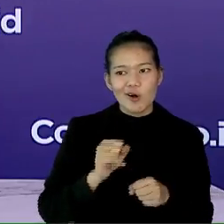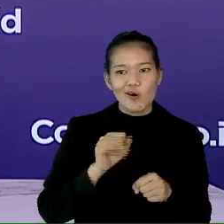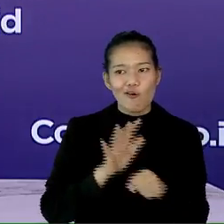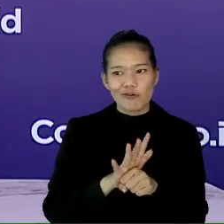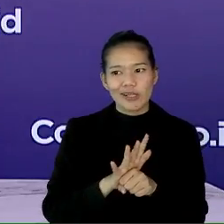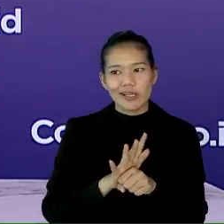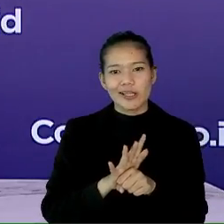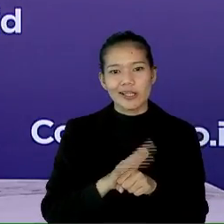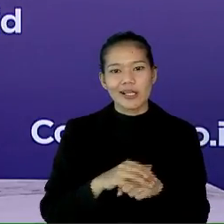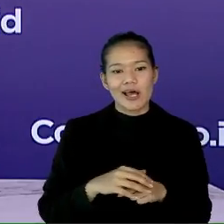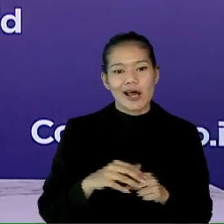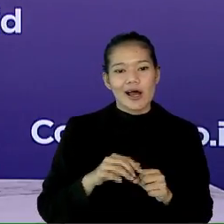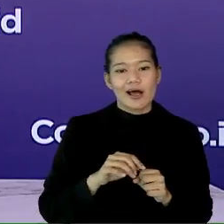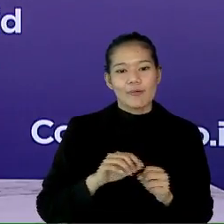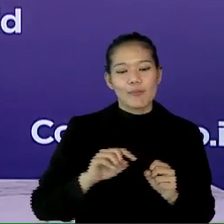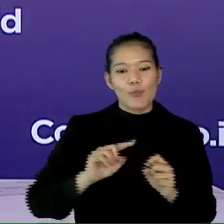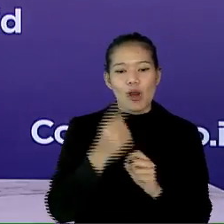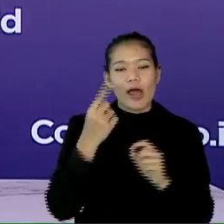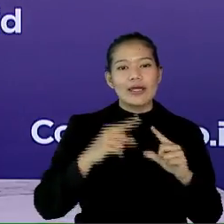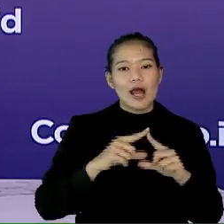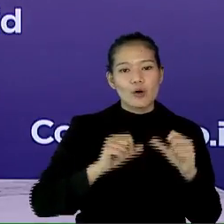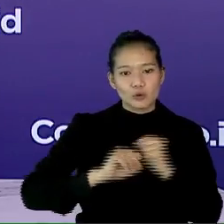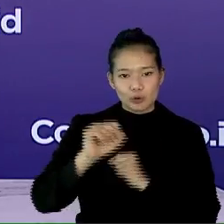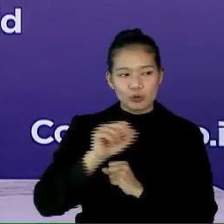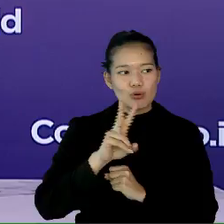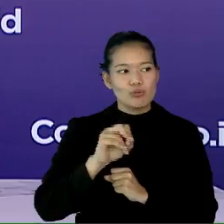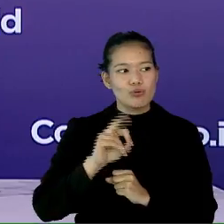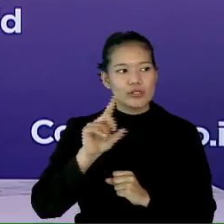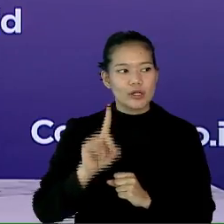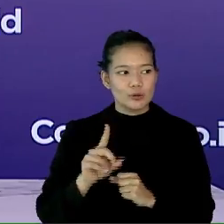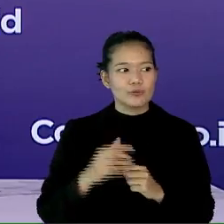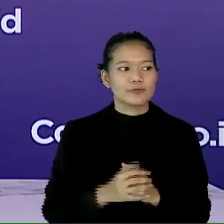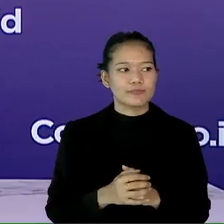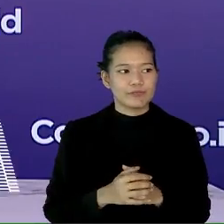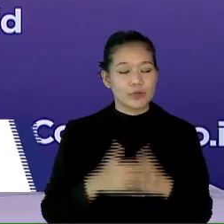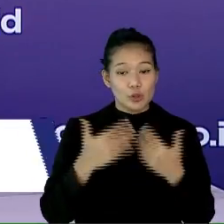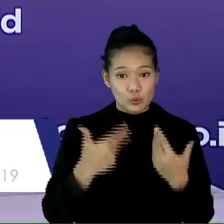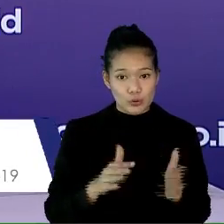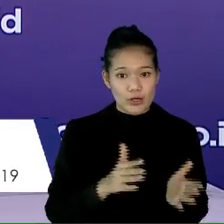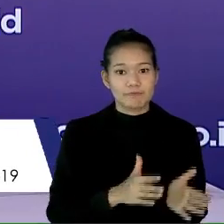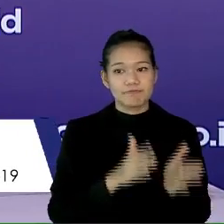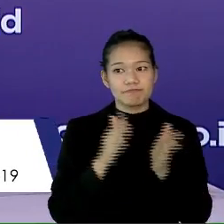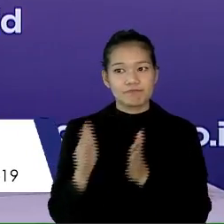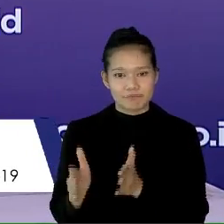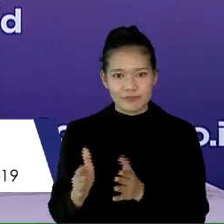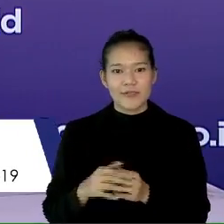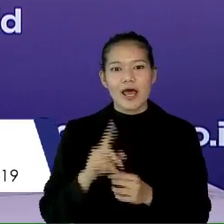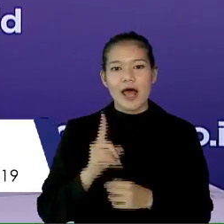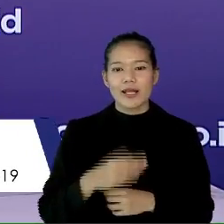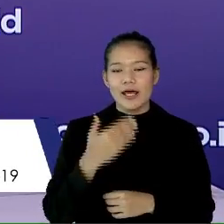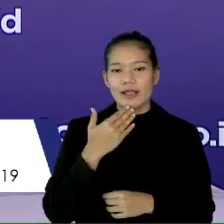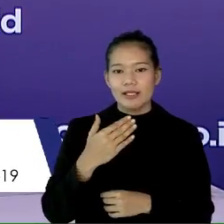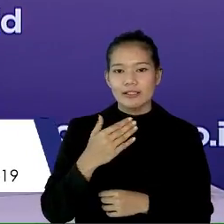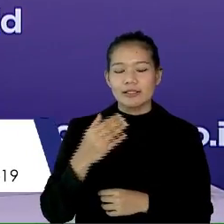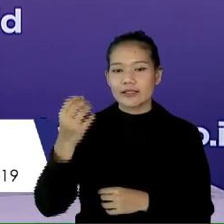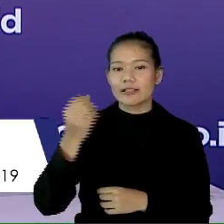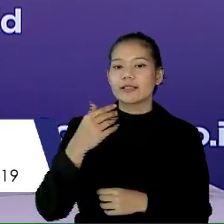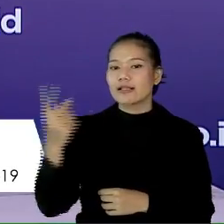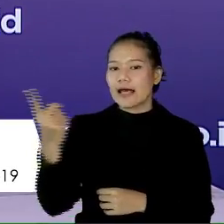August 2021. Afterwards, we'll move forward to Q&A